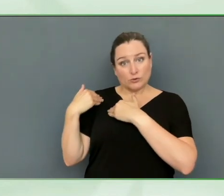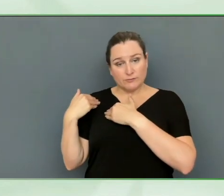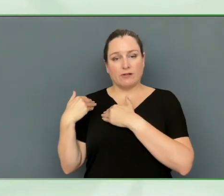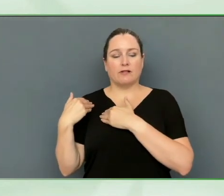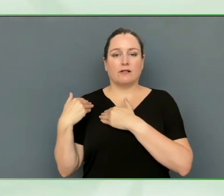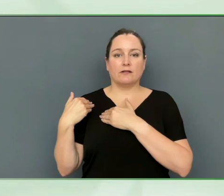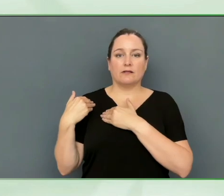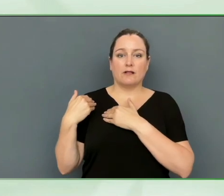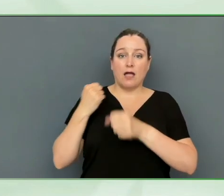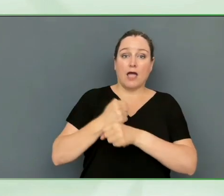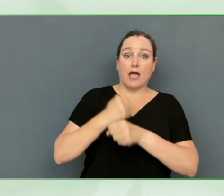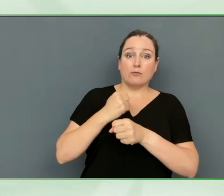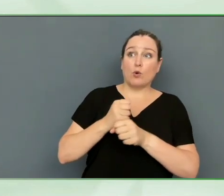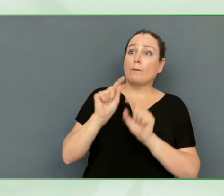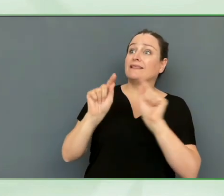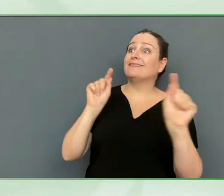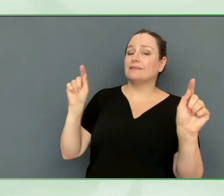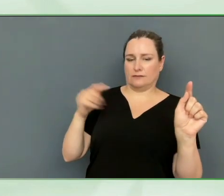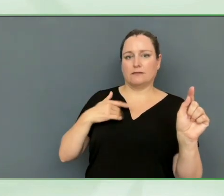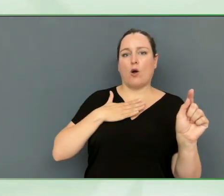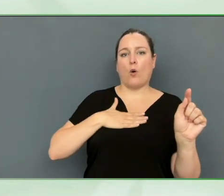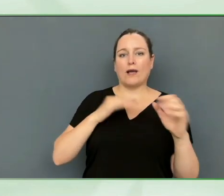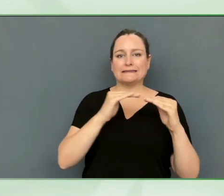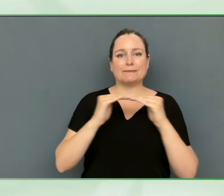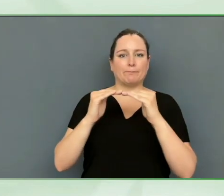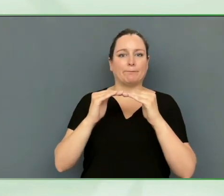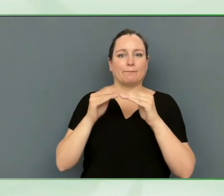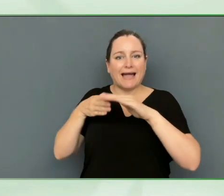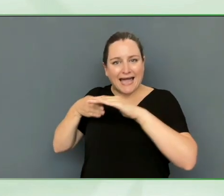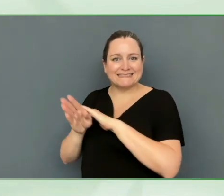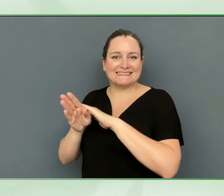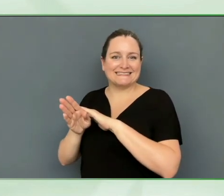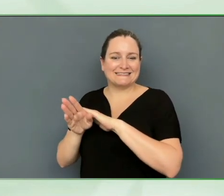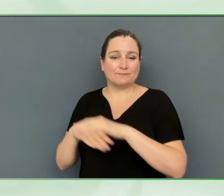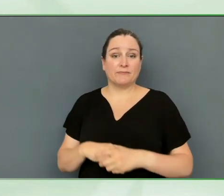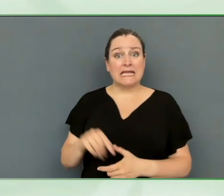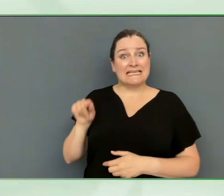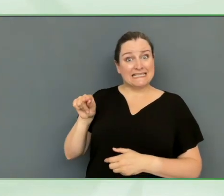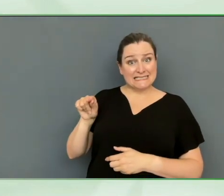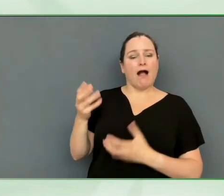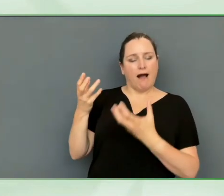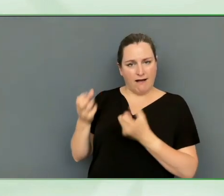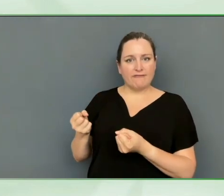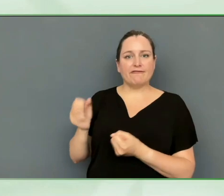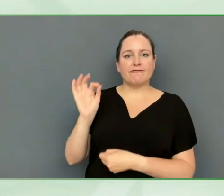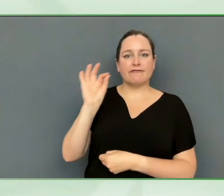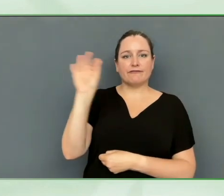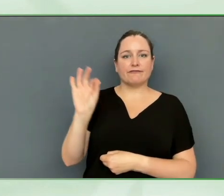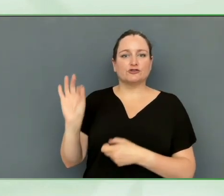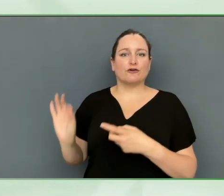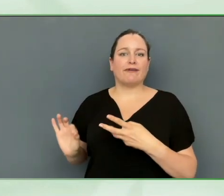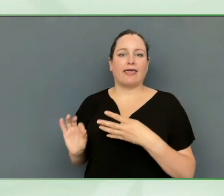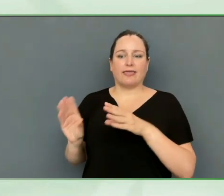employment. And they have a separate survey tool that they use to ensure that all all